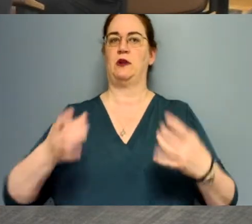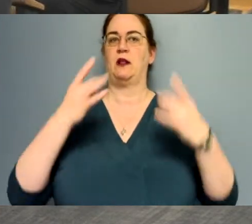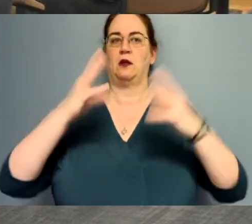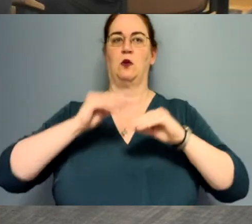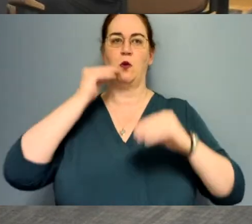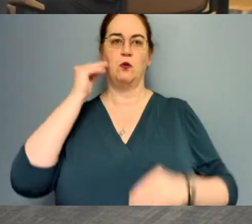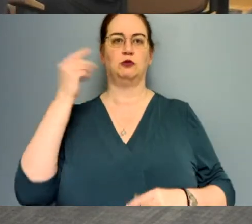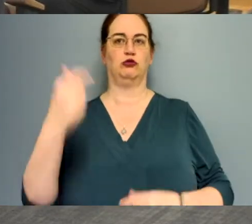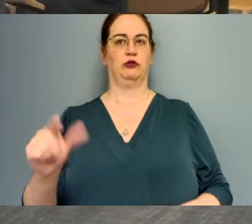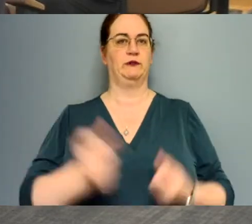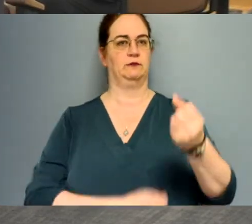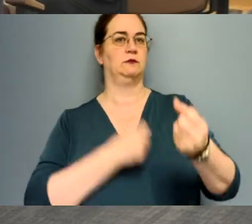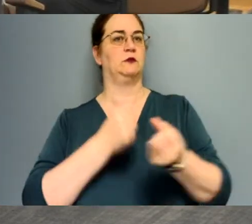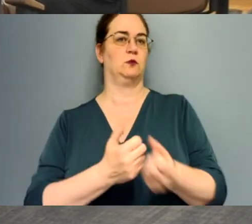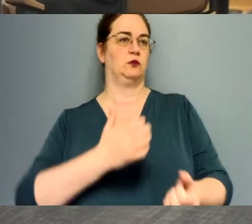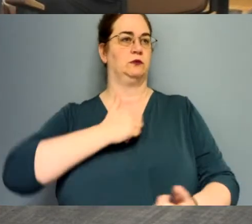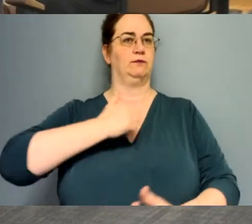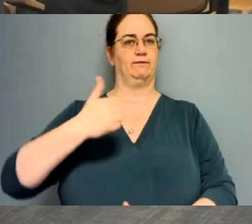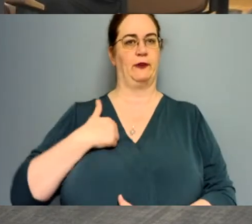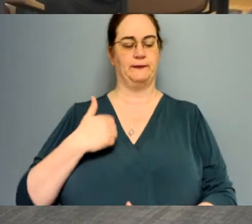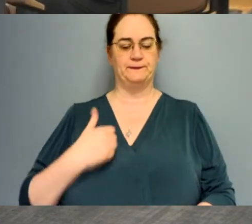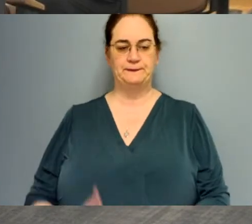homes green and support our veterans.